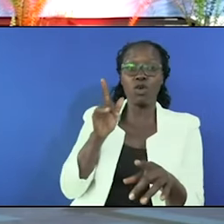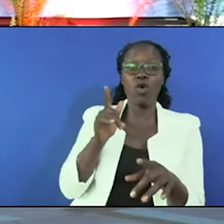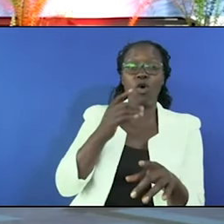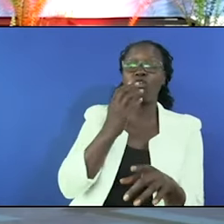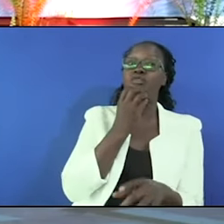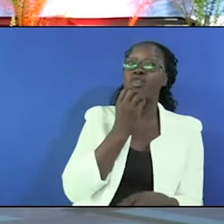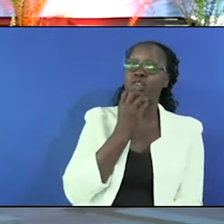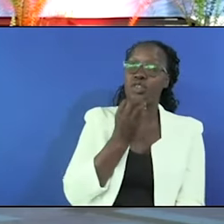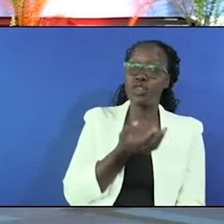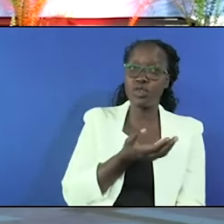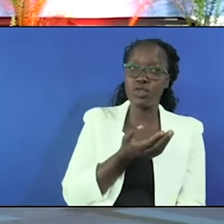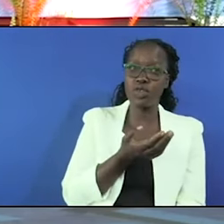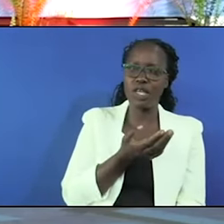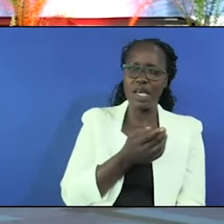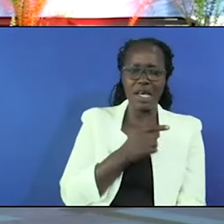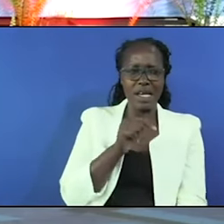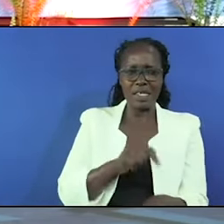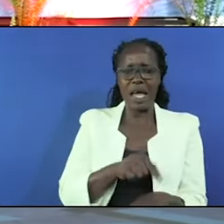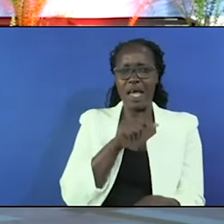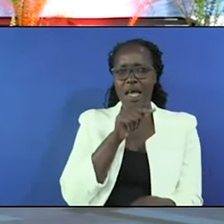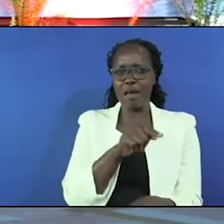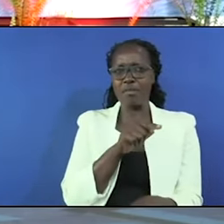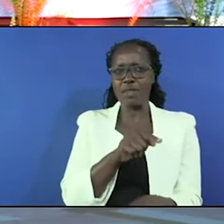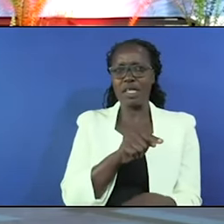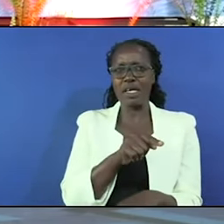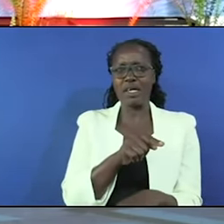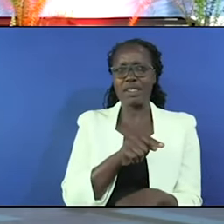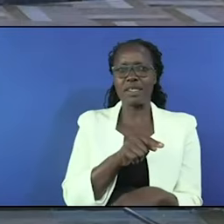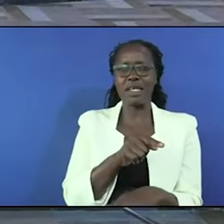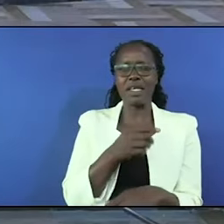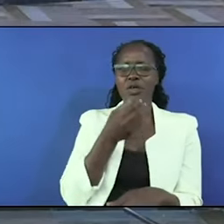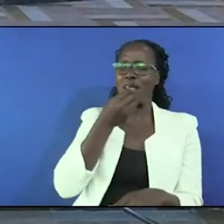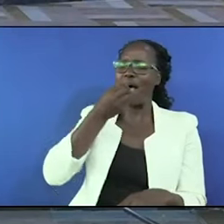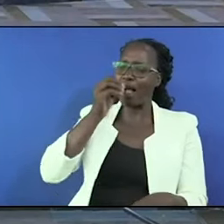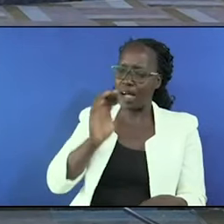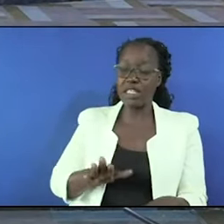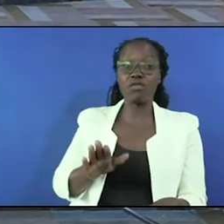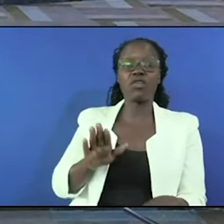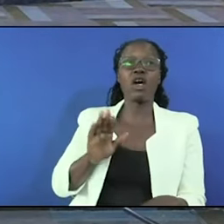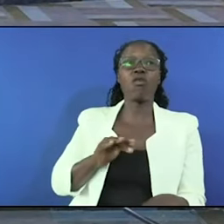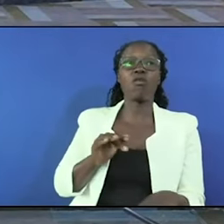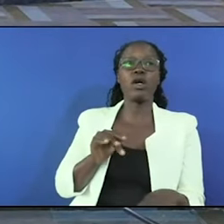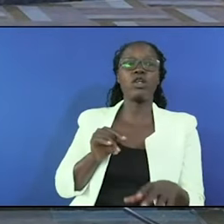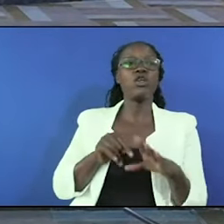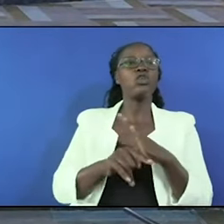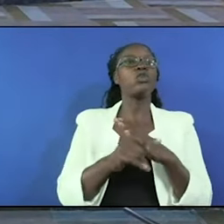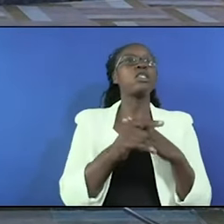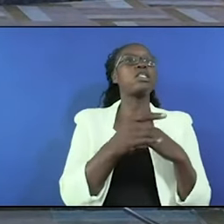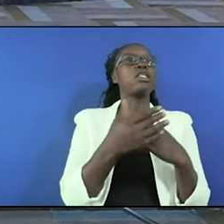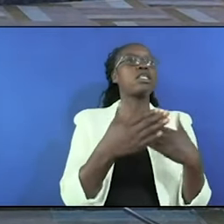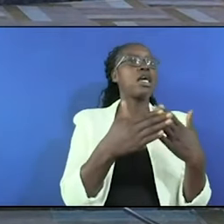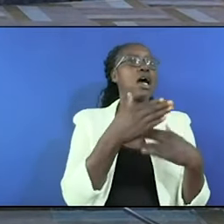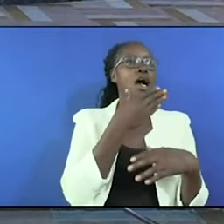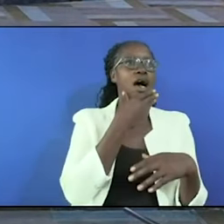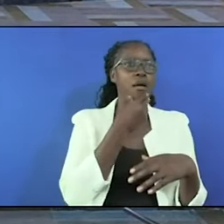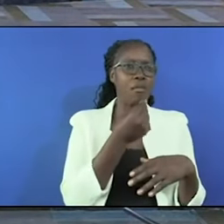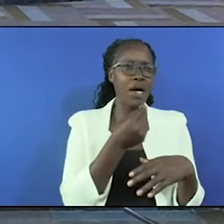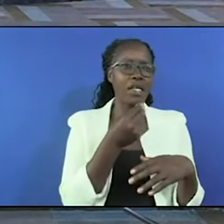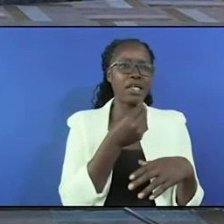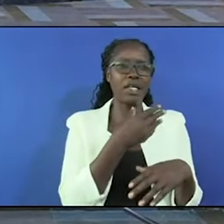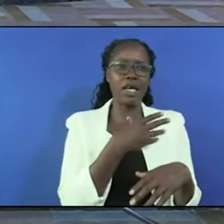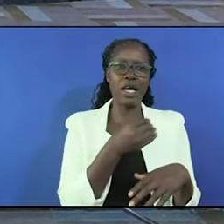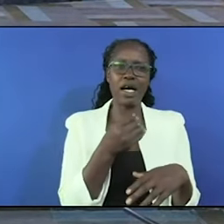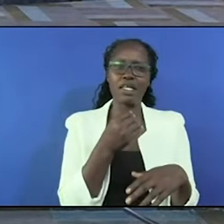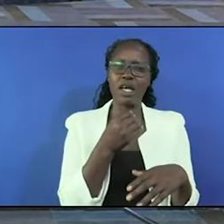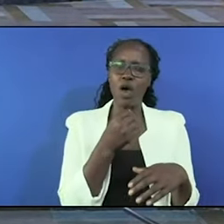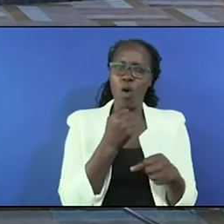the Jews, during that time, it was an abomination for a woman to come near a man and do